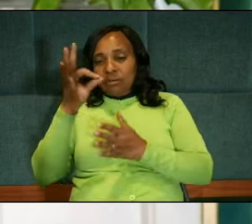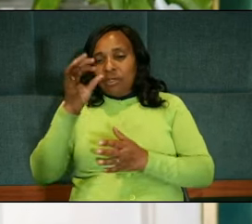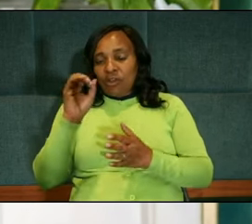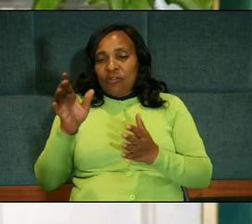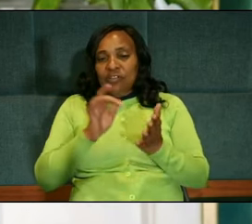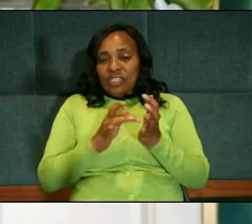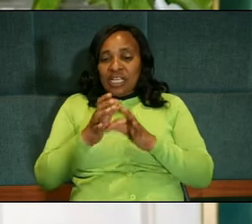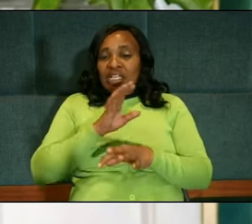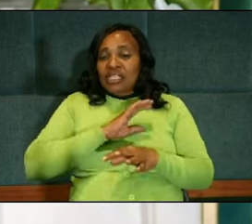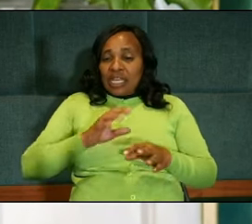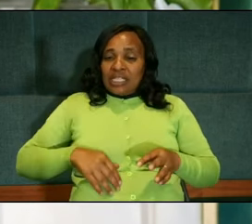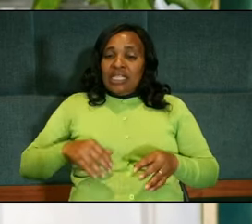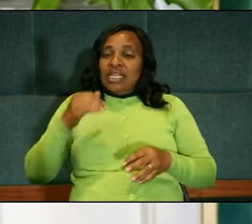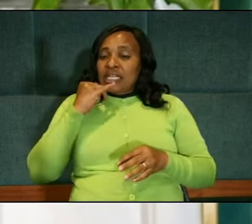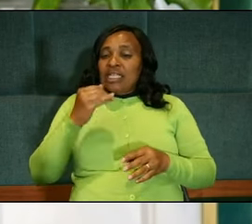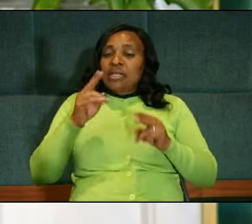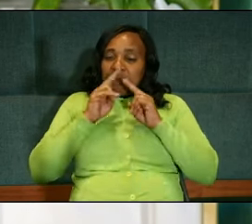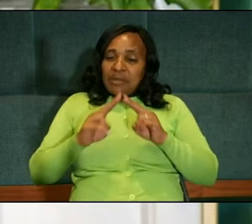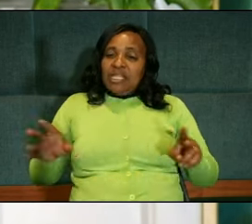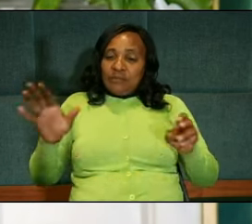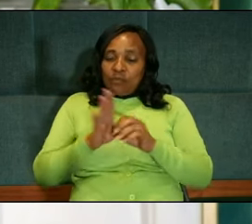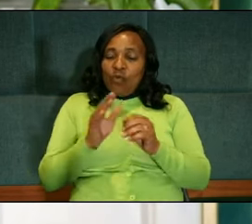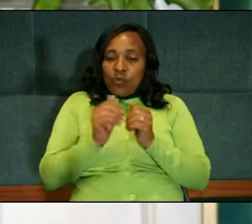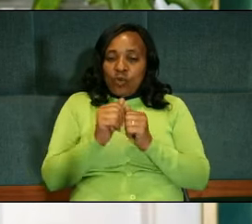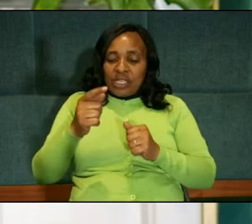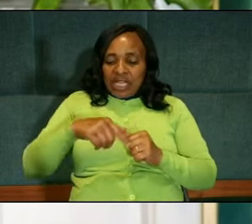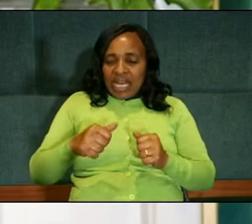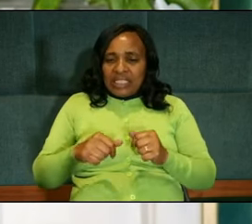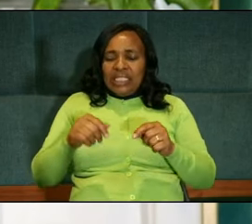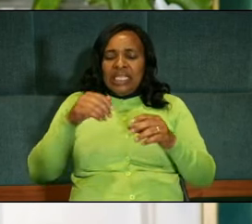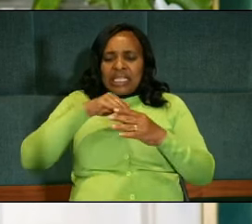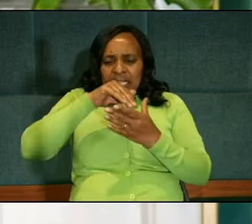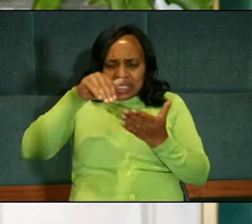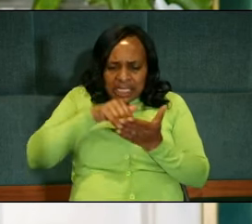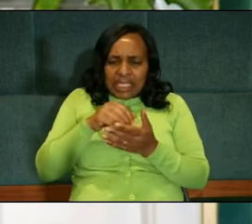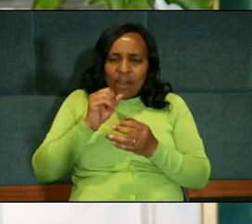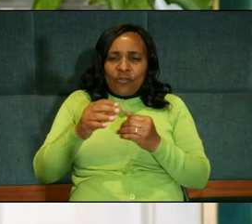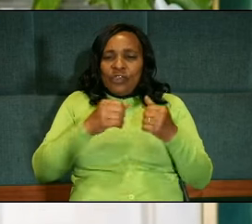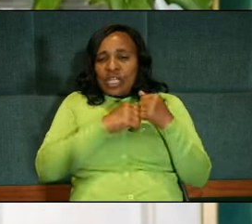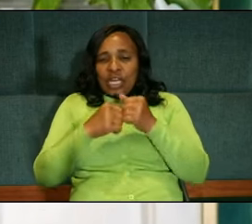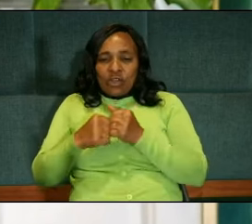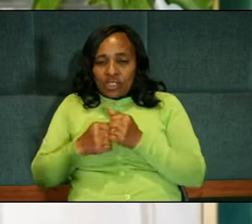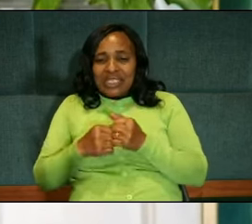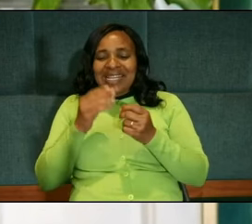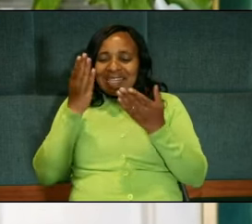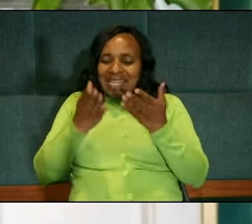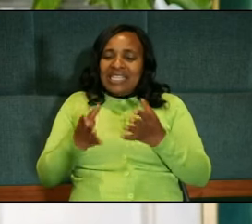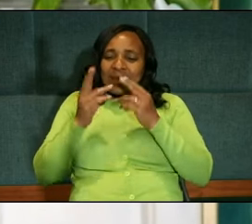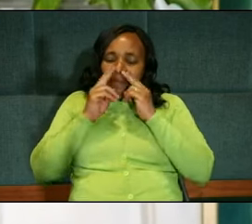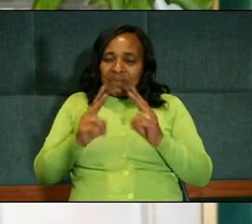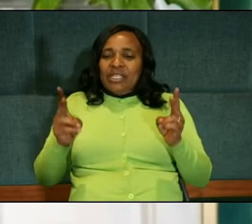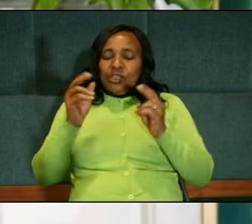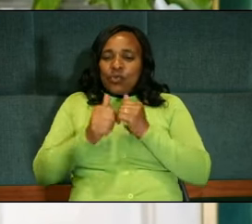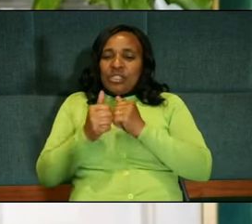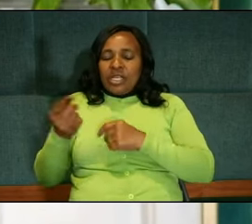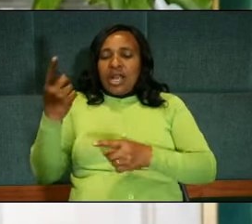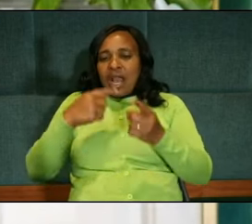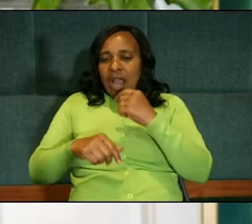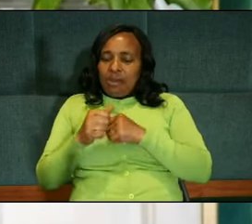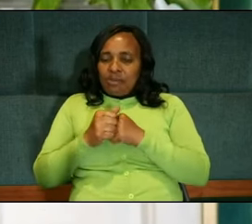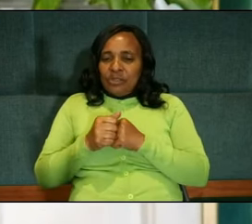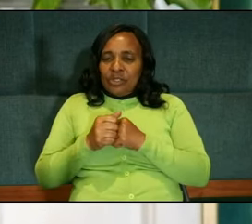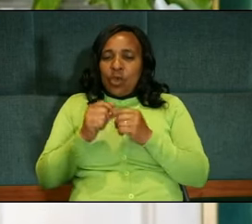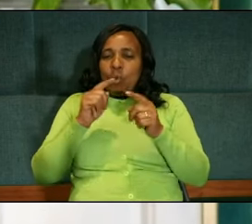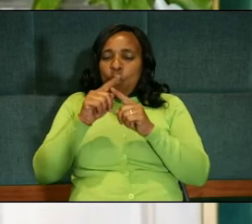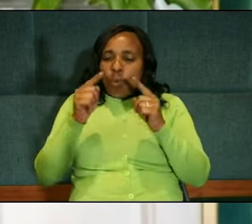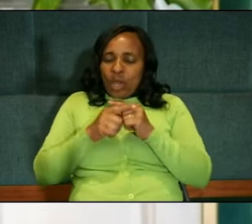there's peace with that. Even when you're in the midst of challenges, there's a lot of peace that comes with embodying the